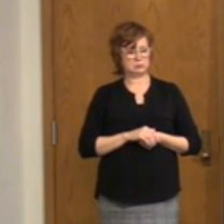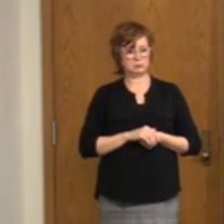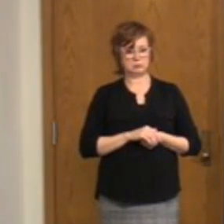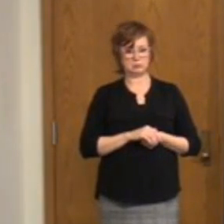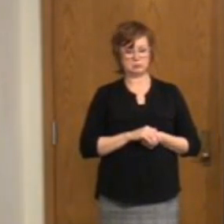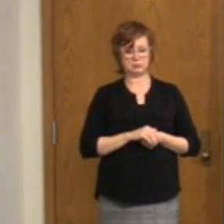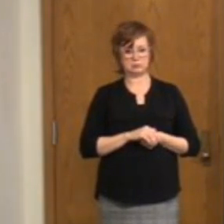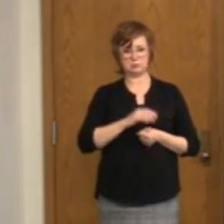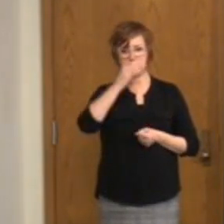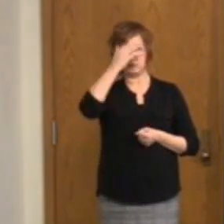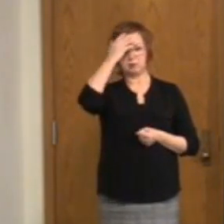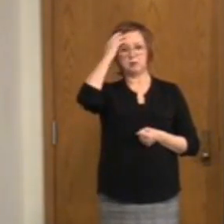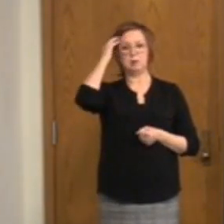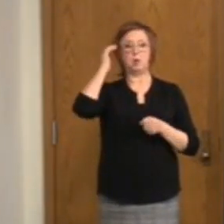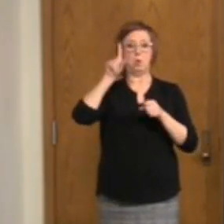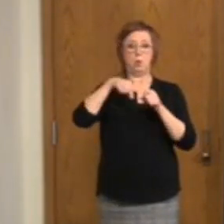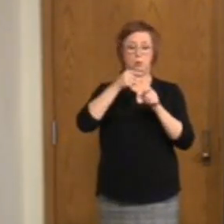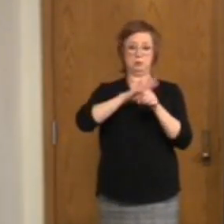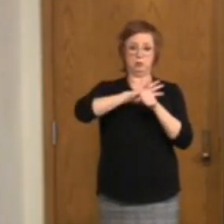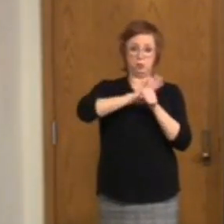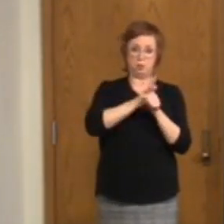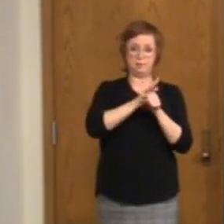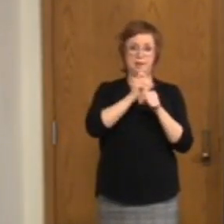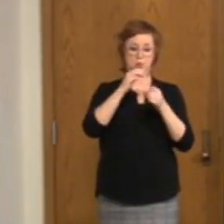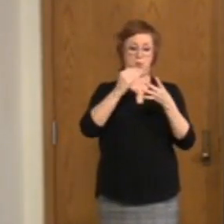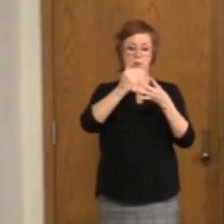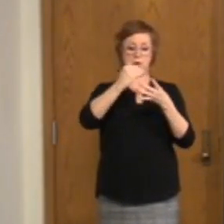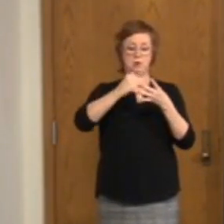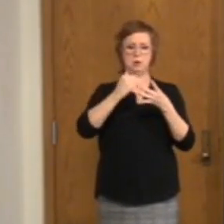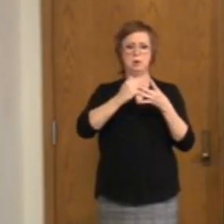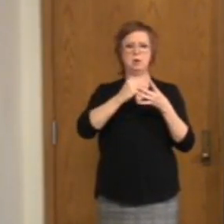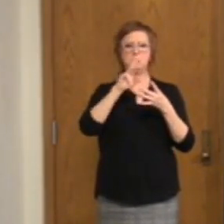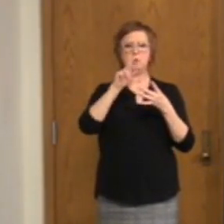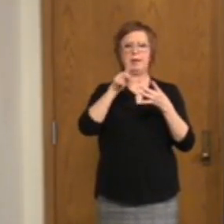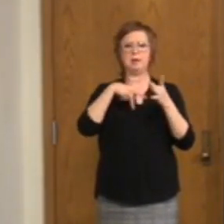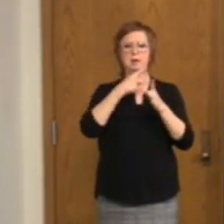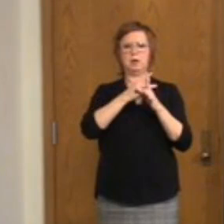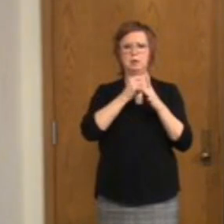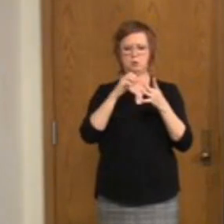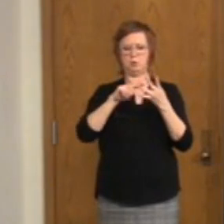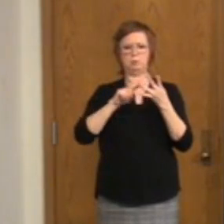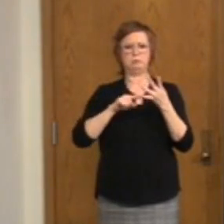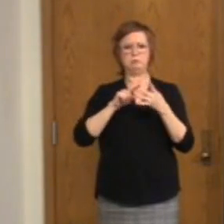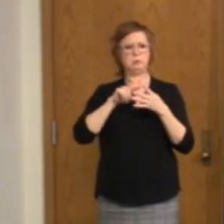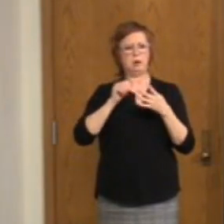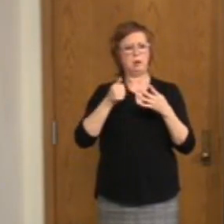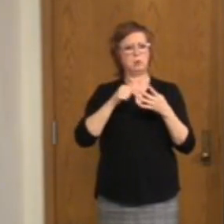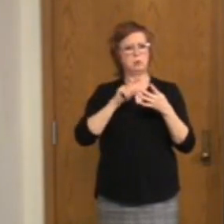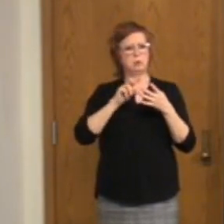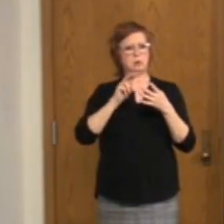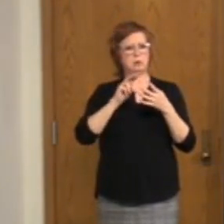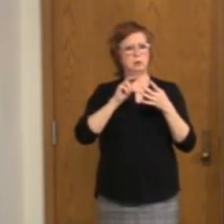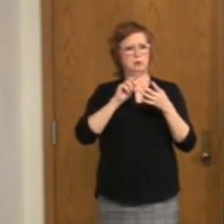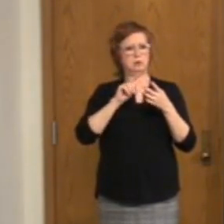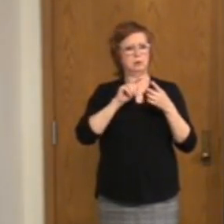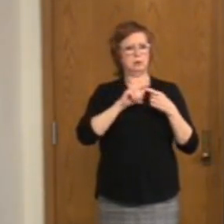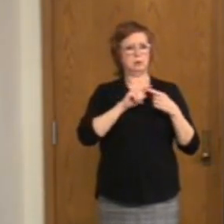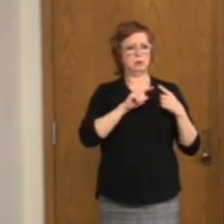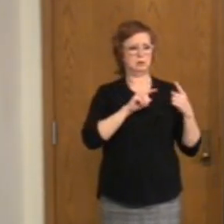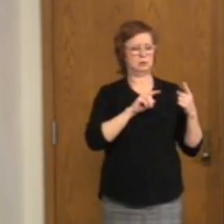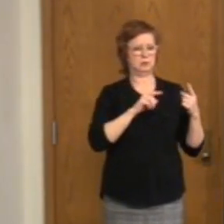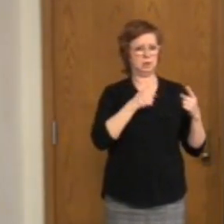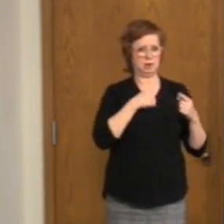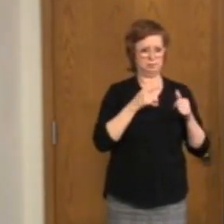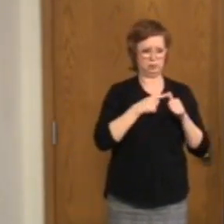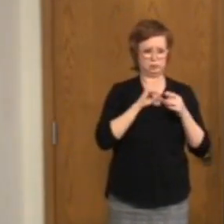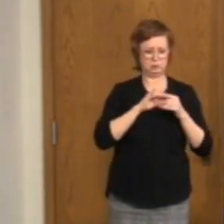variants in Regina? Well, I would just first say, Doctor, and then turn it over to you, but this is not just specific